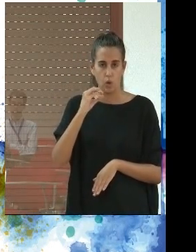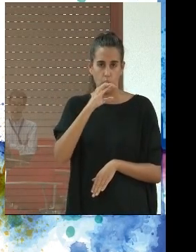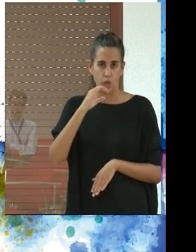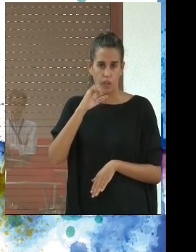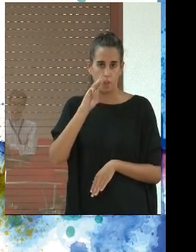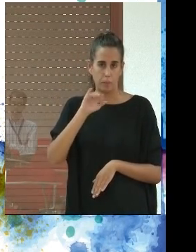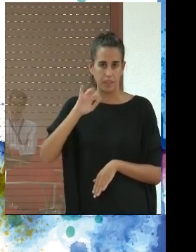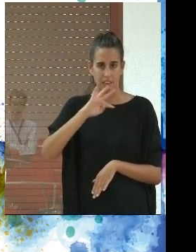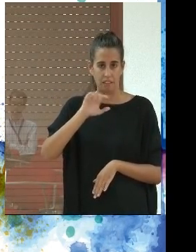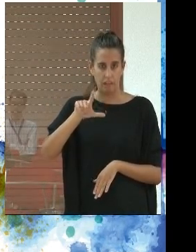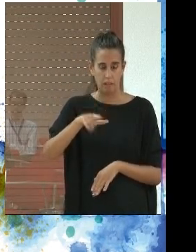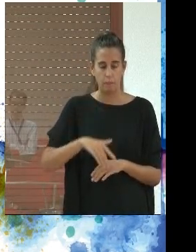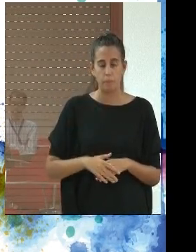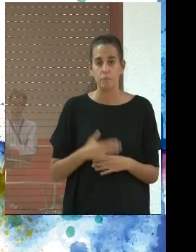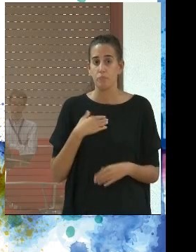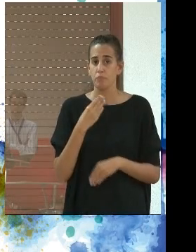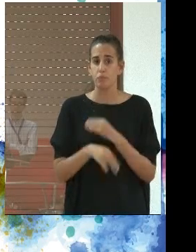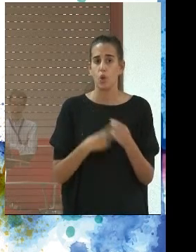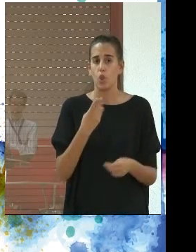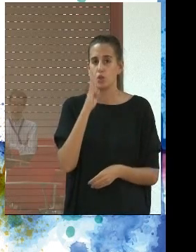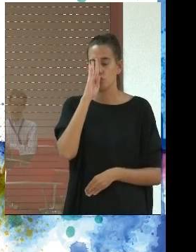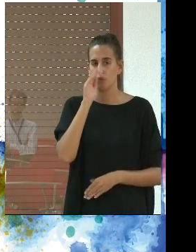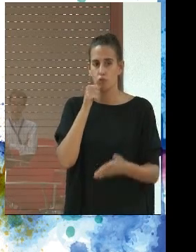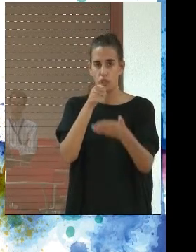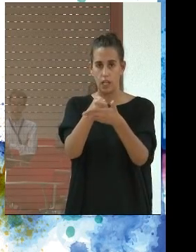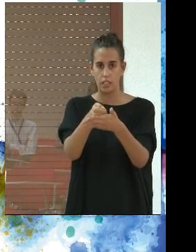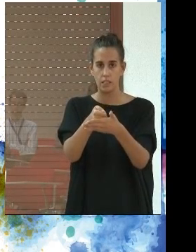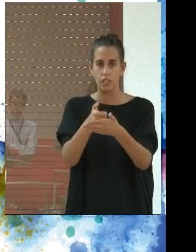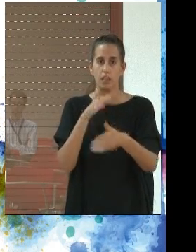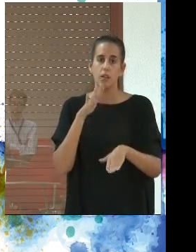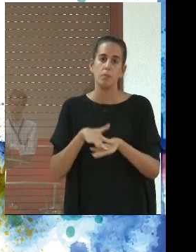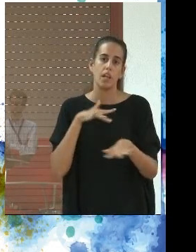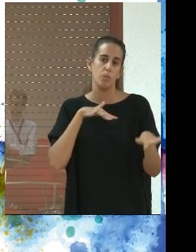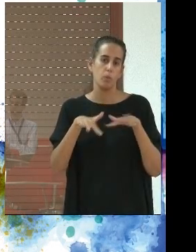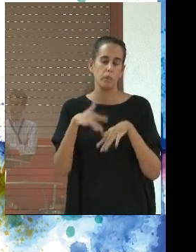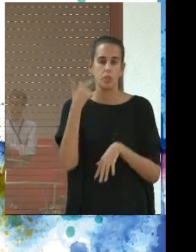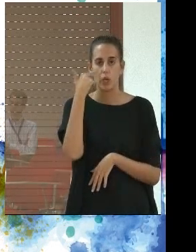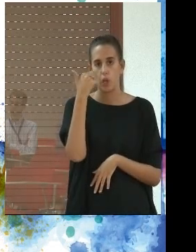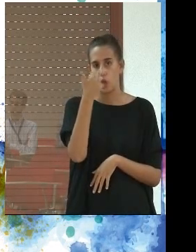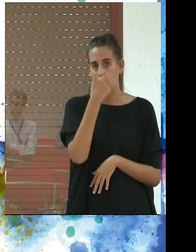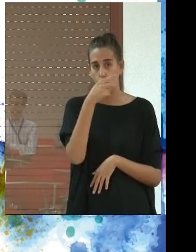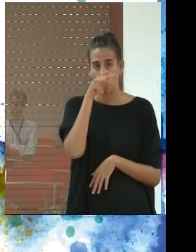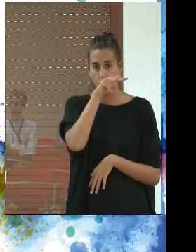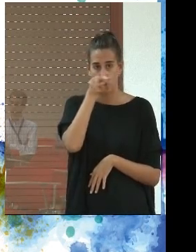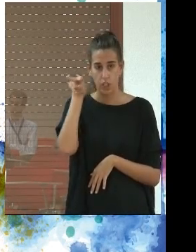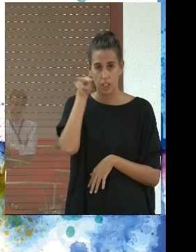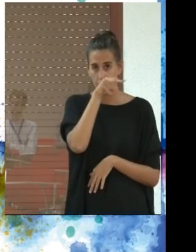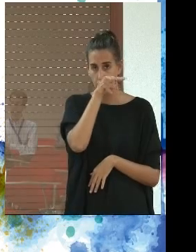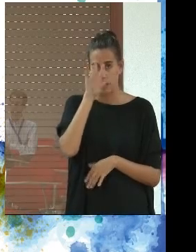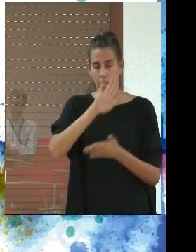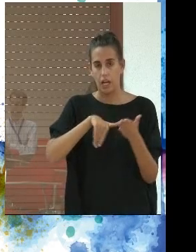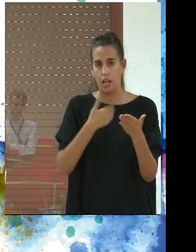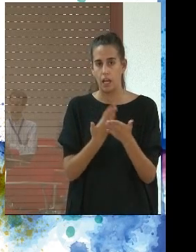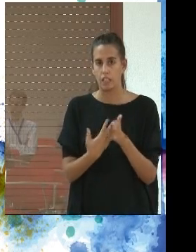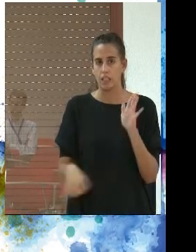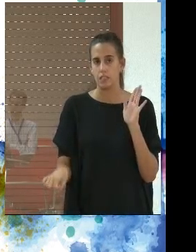brain's signals in the occipital region. We use 2 frontal electrodes to determine the